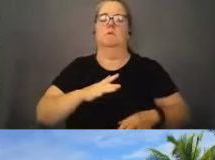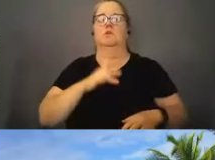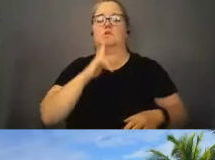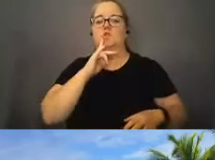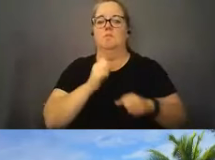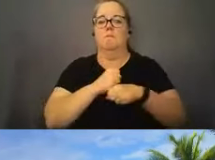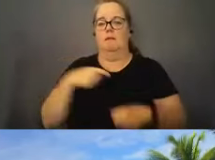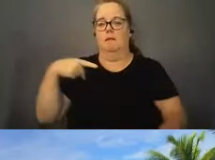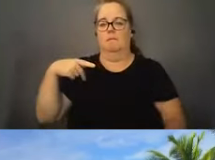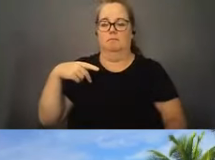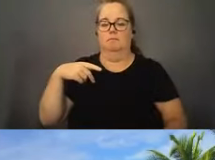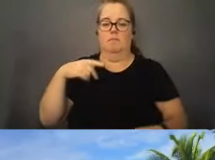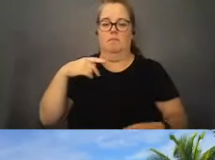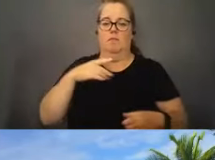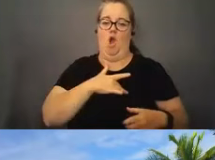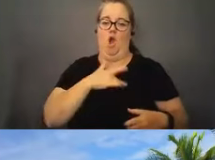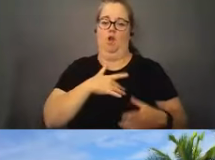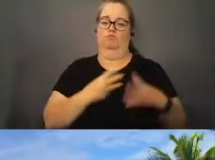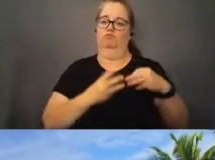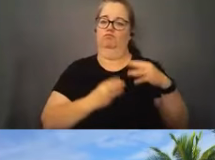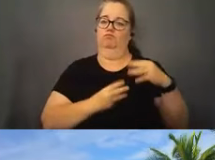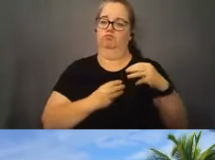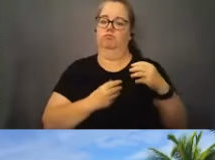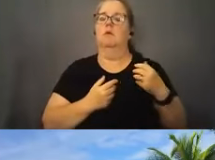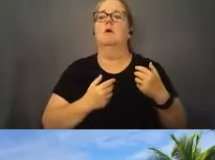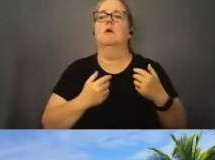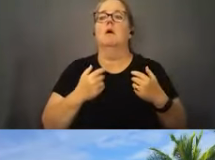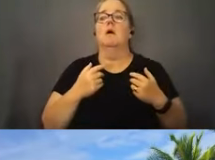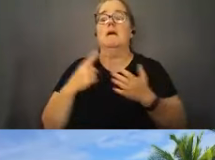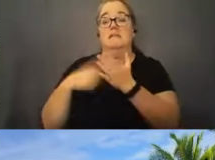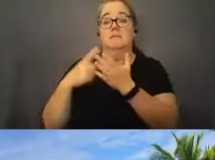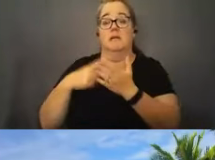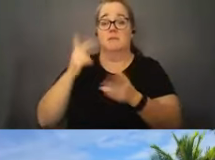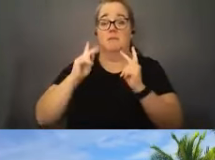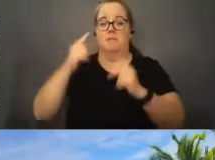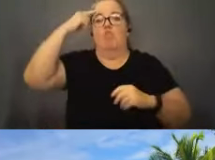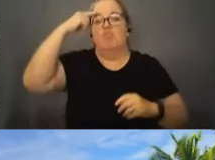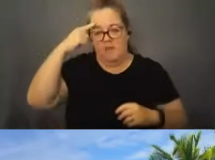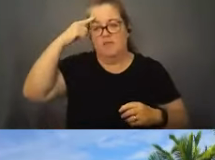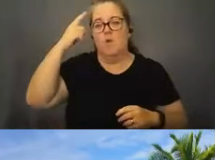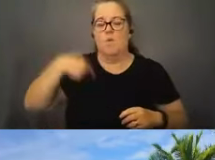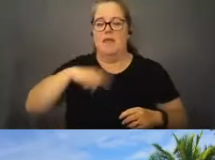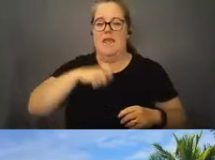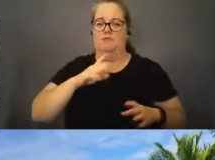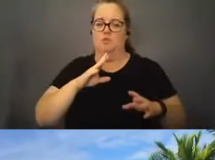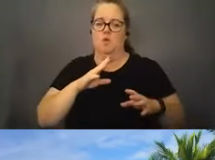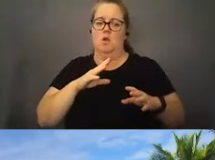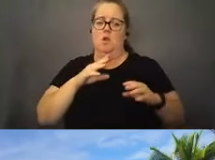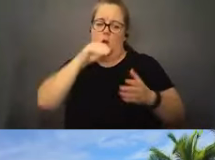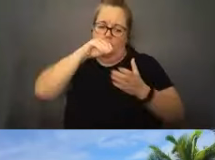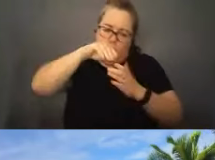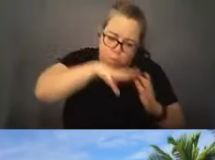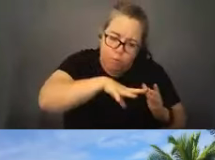And people often think that we have to put that oxygen into the person from our own